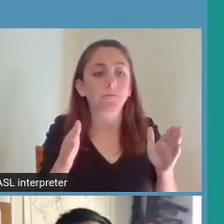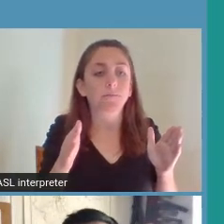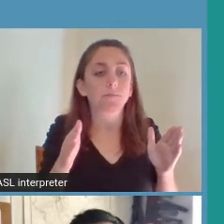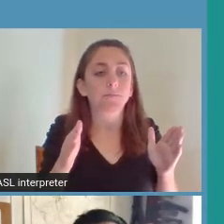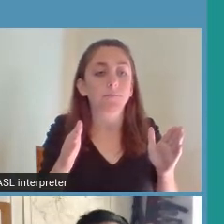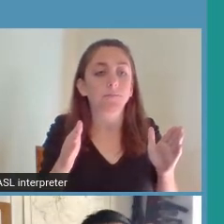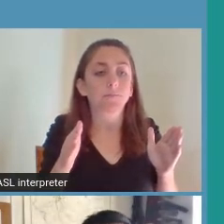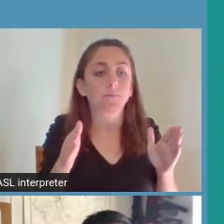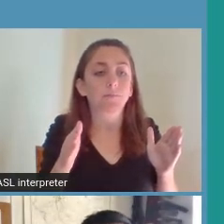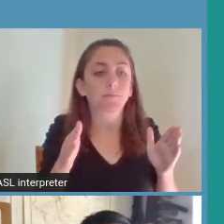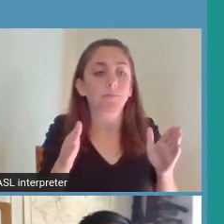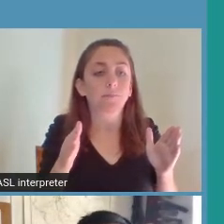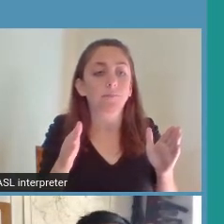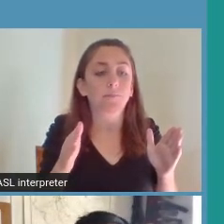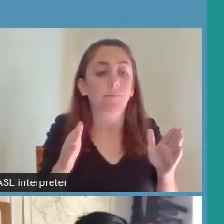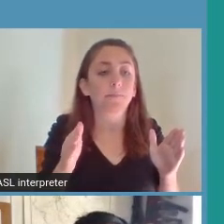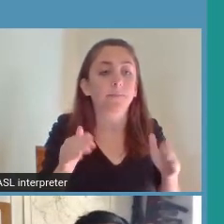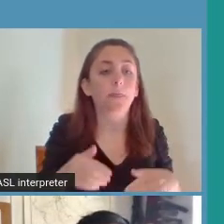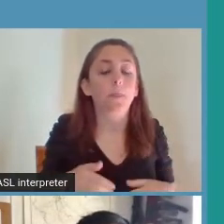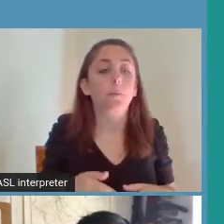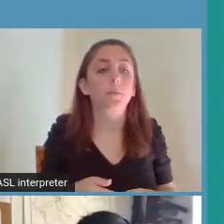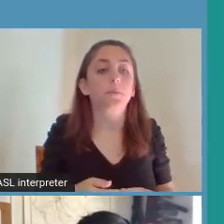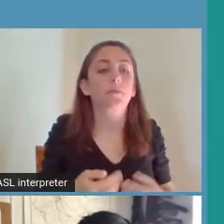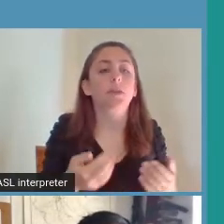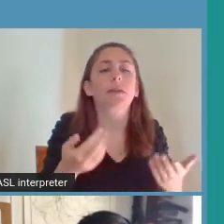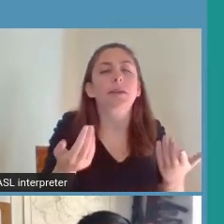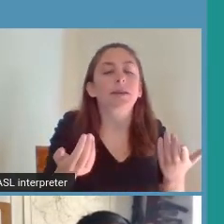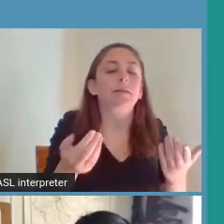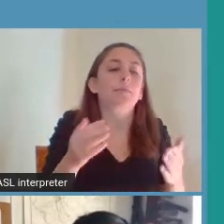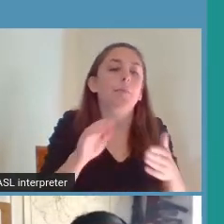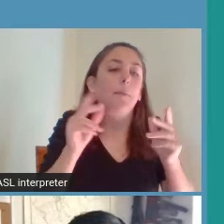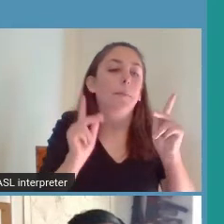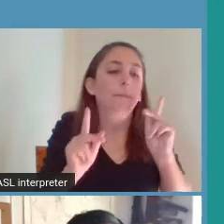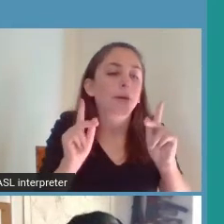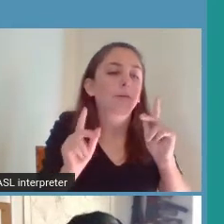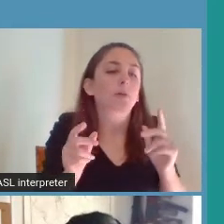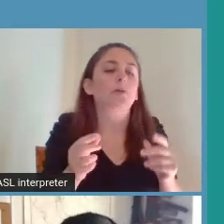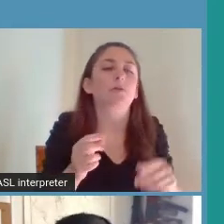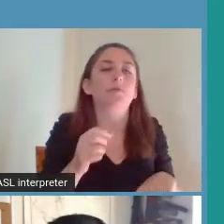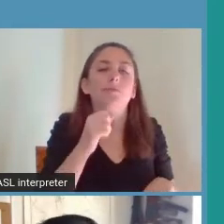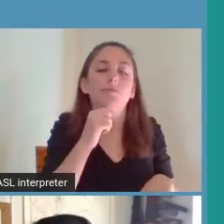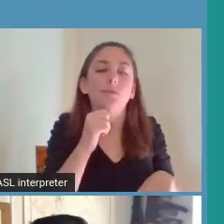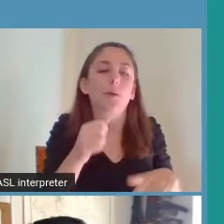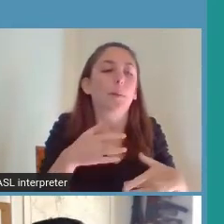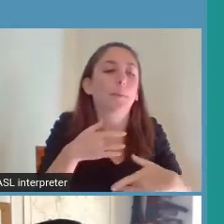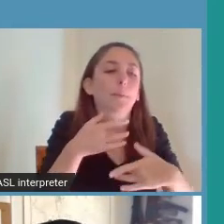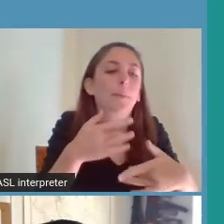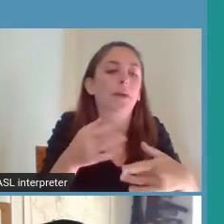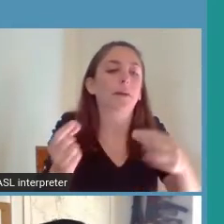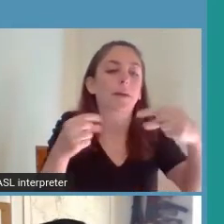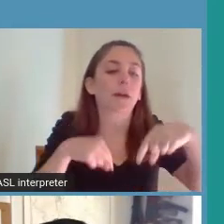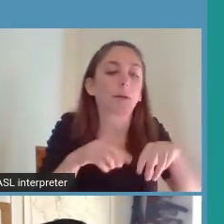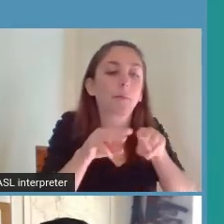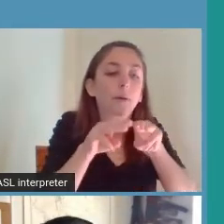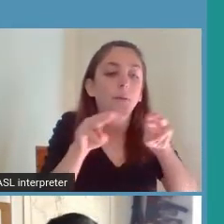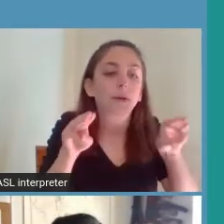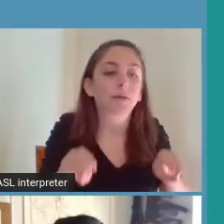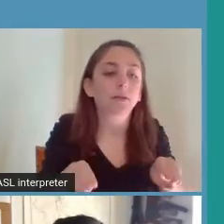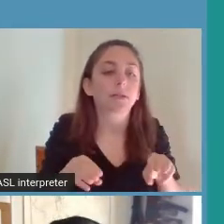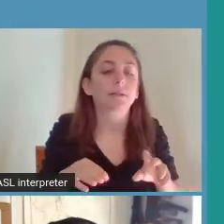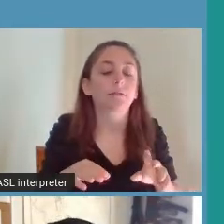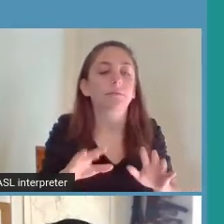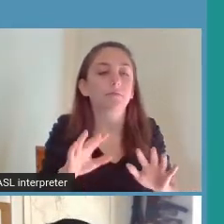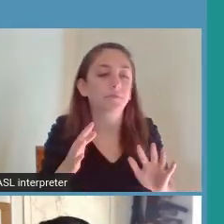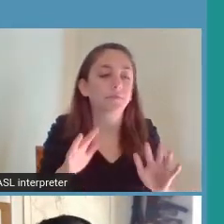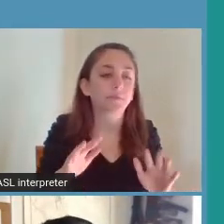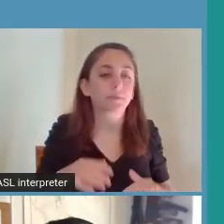those who normally don't come to a museum may caution on not coming in when there's events. And that's, I think, an issue that many of us